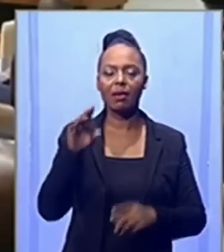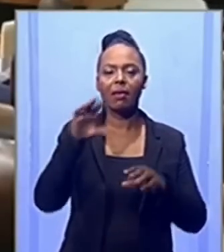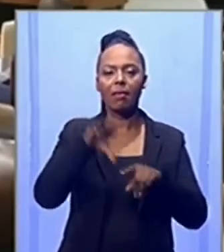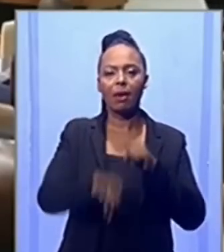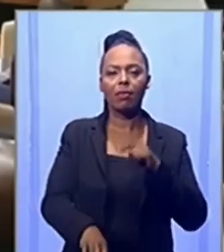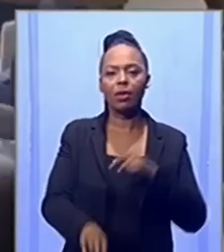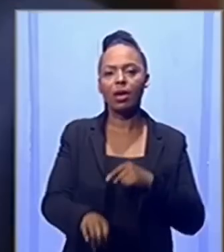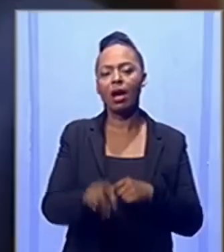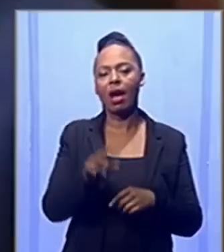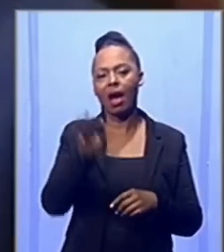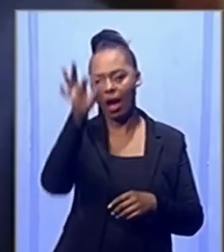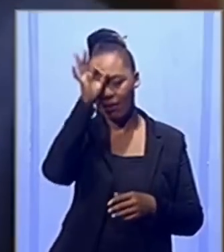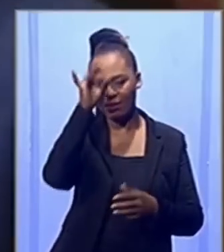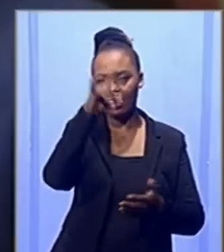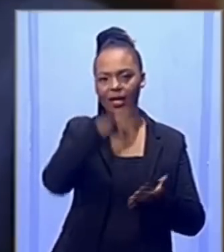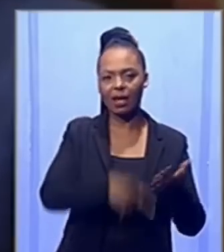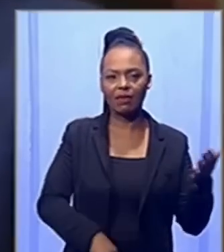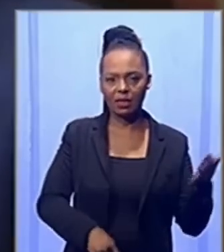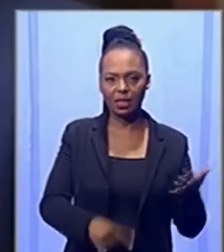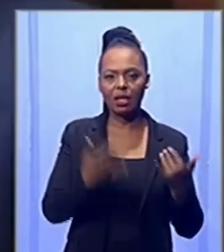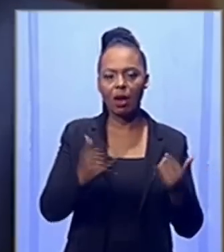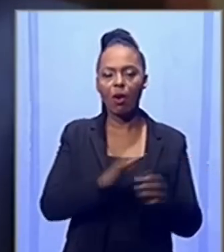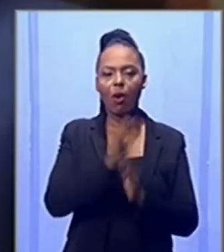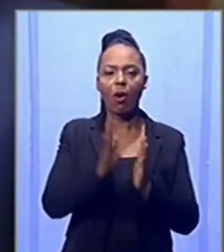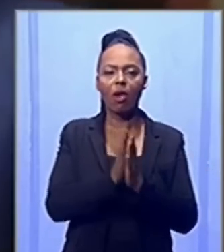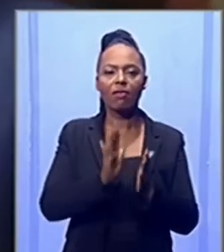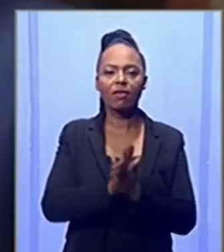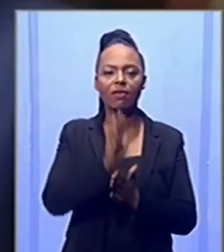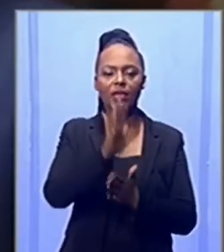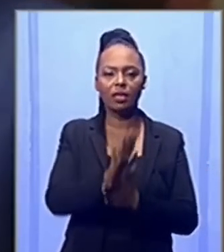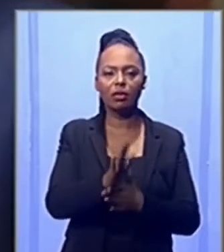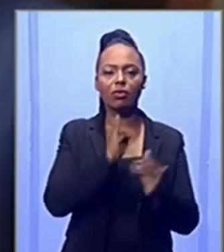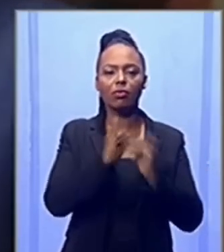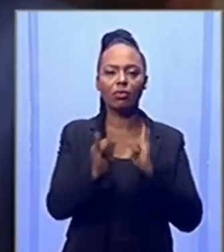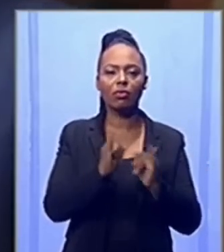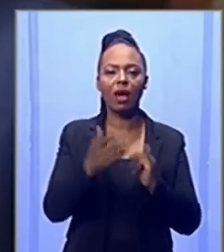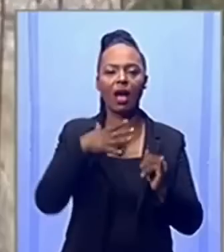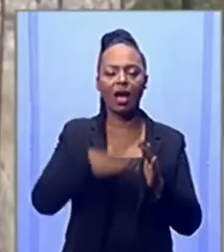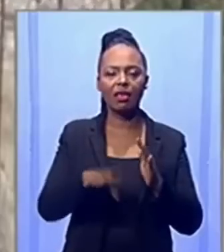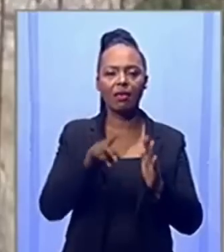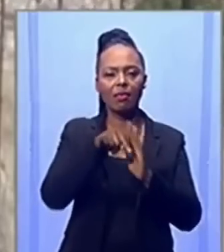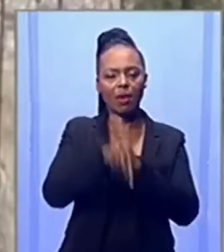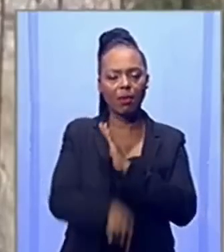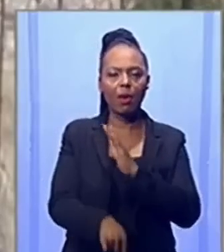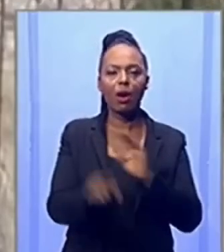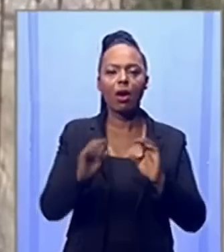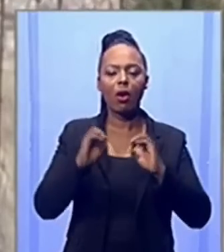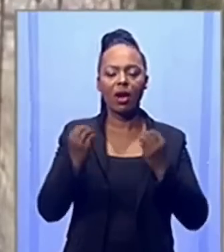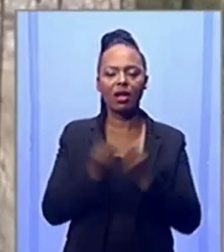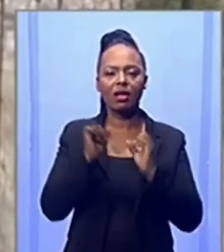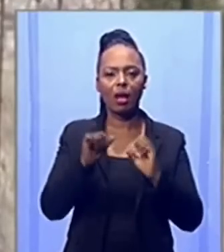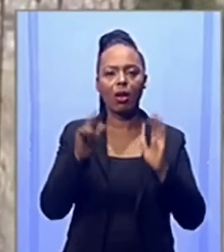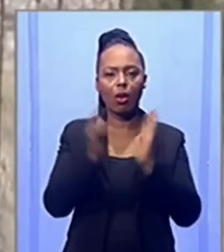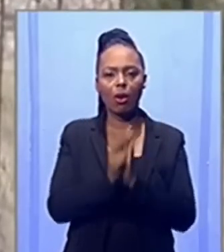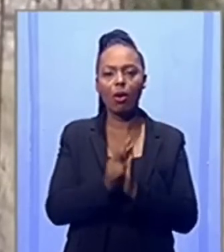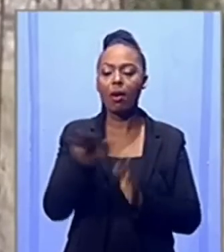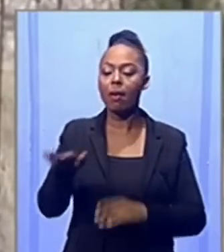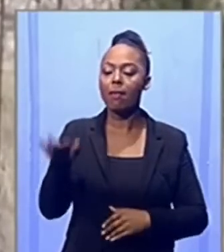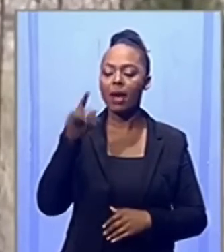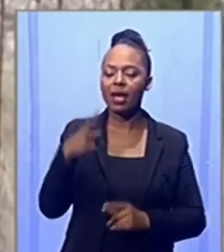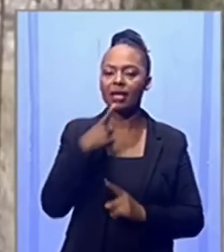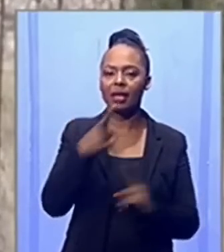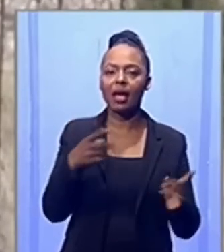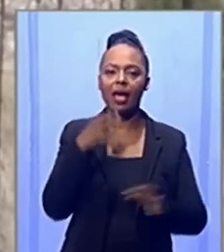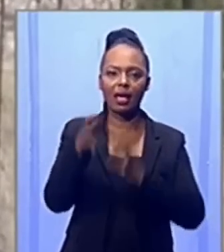bang 15 tse ne sebetsana le tsona le buisana le makala a mang a kenyeletsang ba tsa molao. Banka e bolela hore